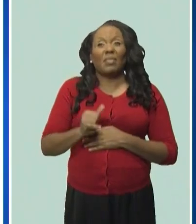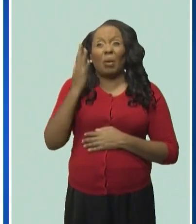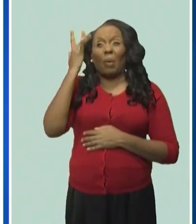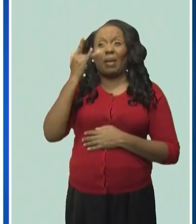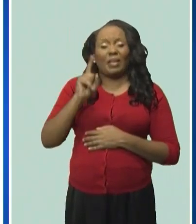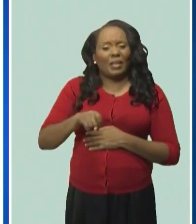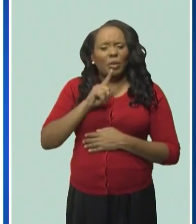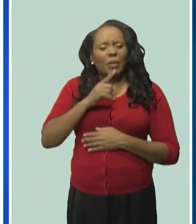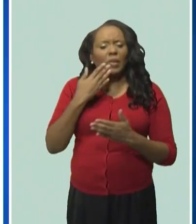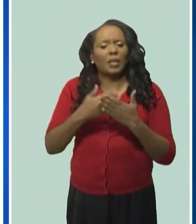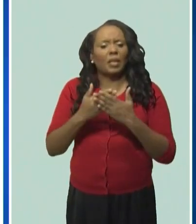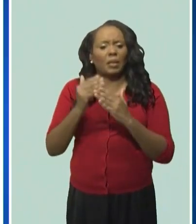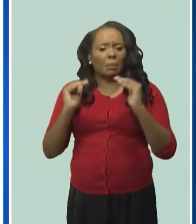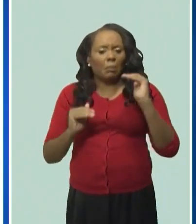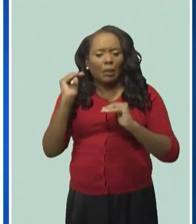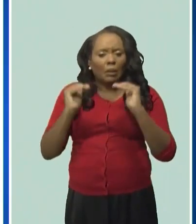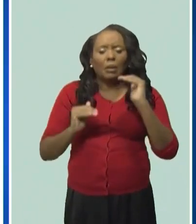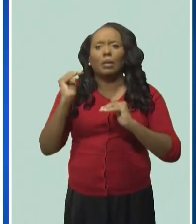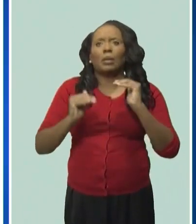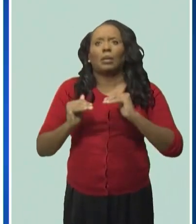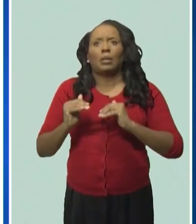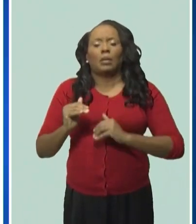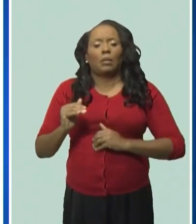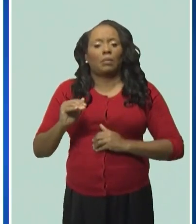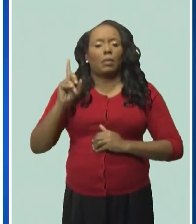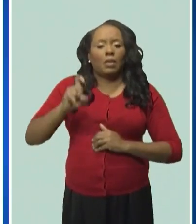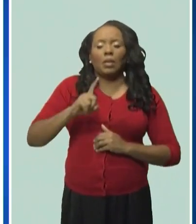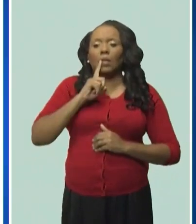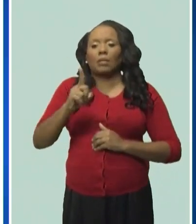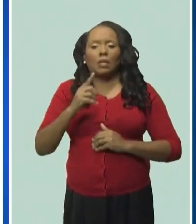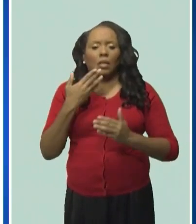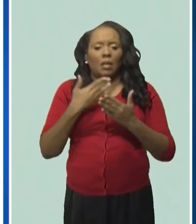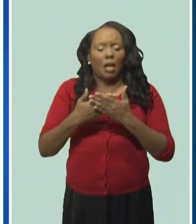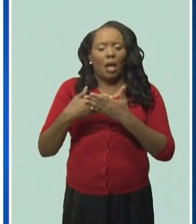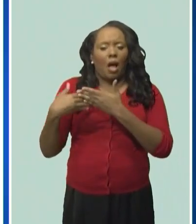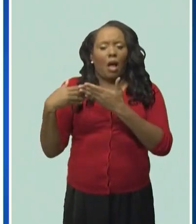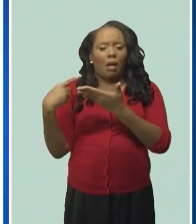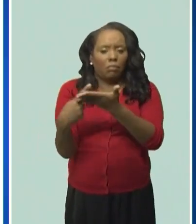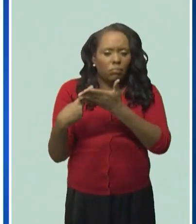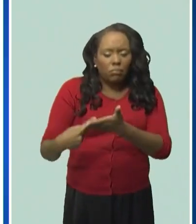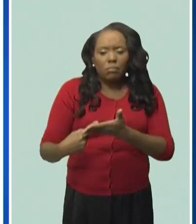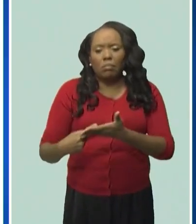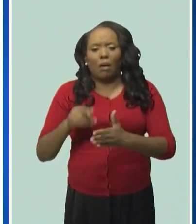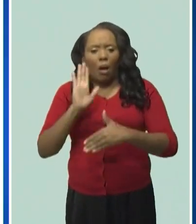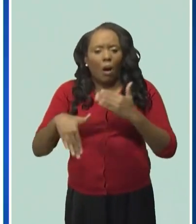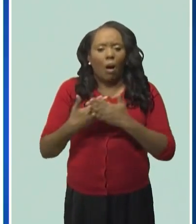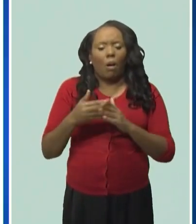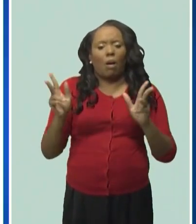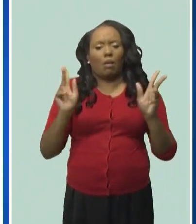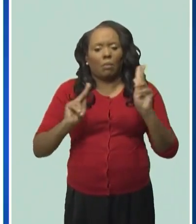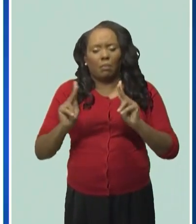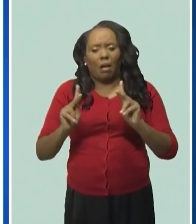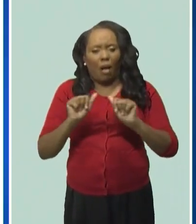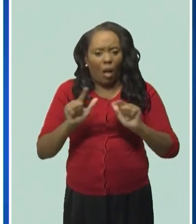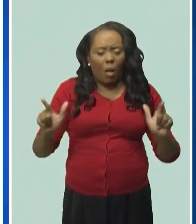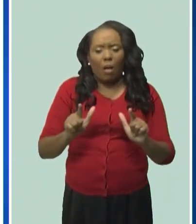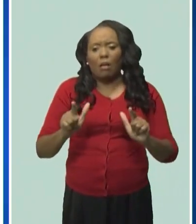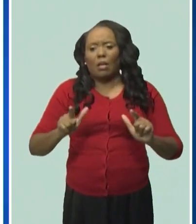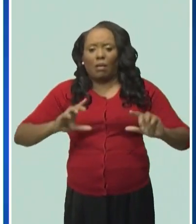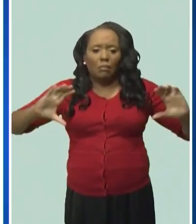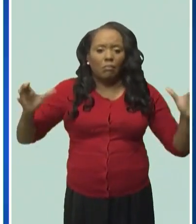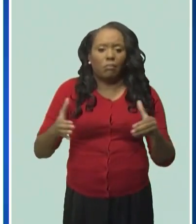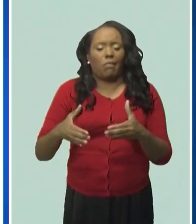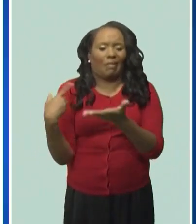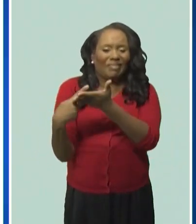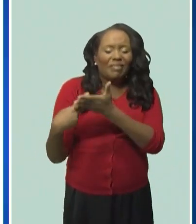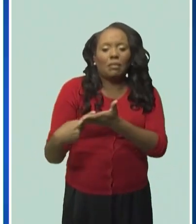balance brought to the conversation, brought to the dialogue in the public domain. And I